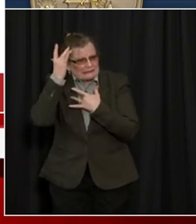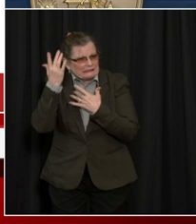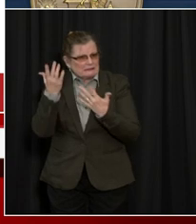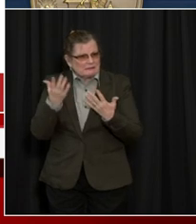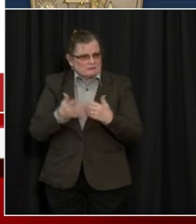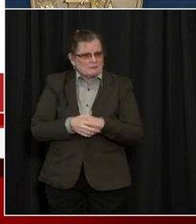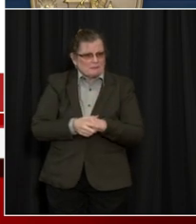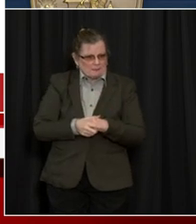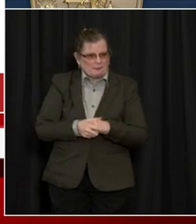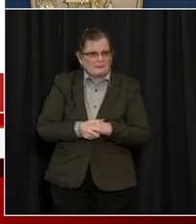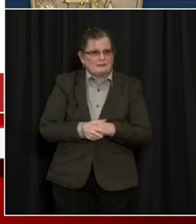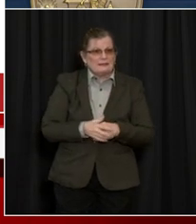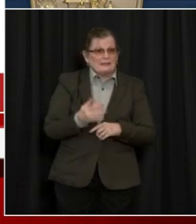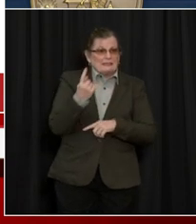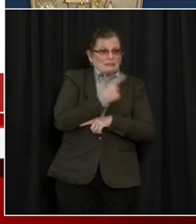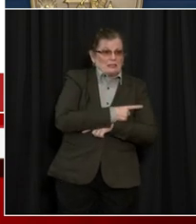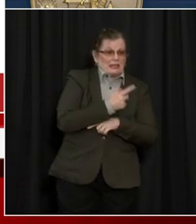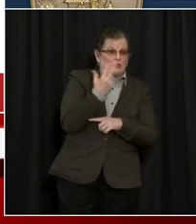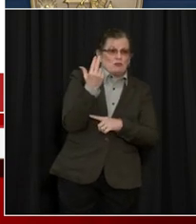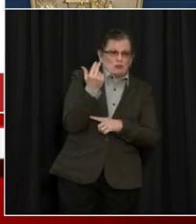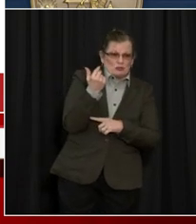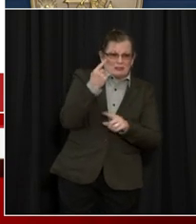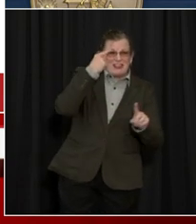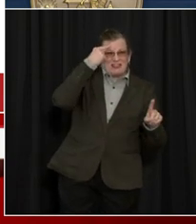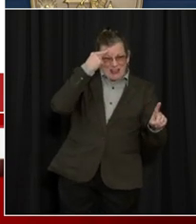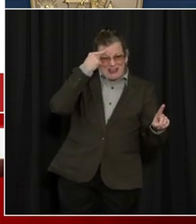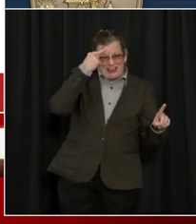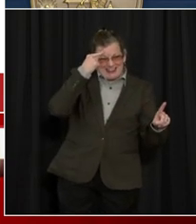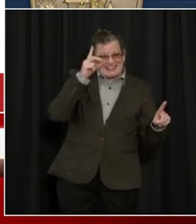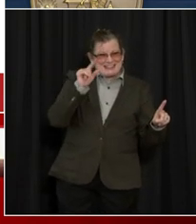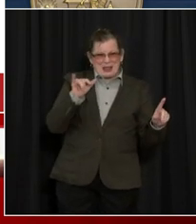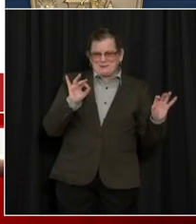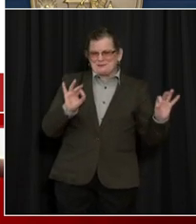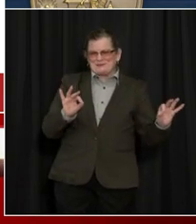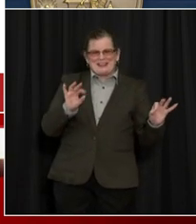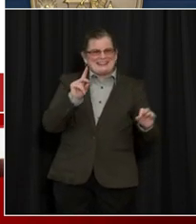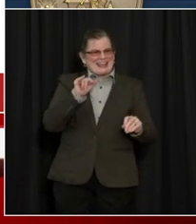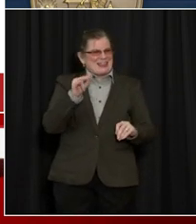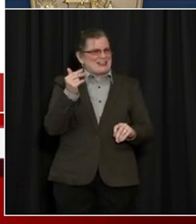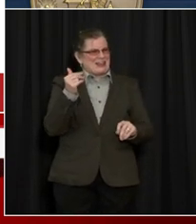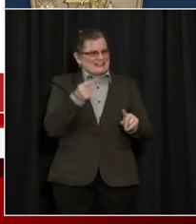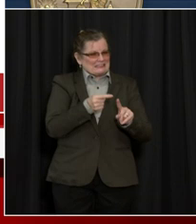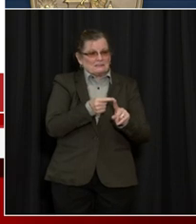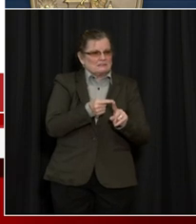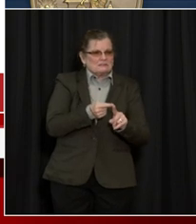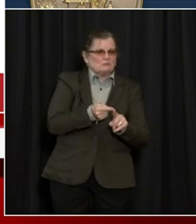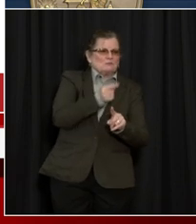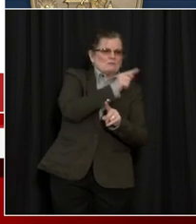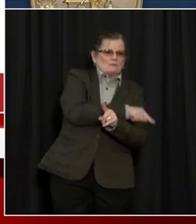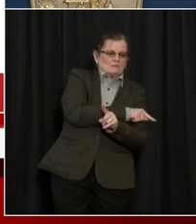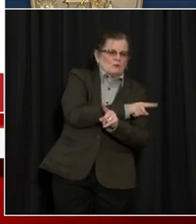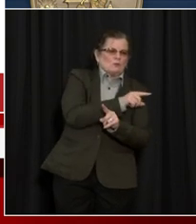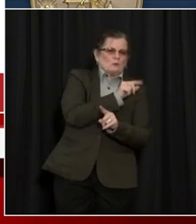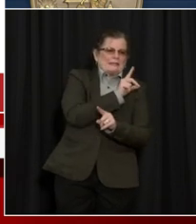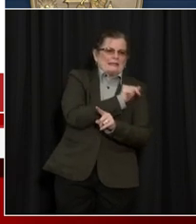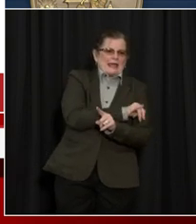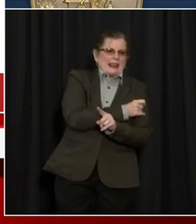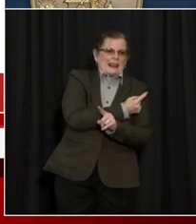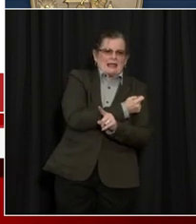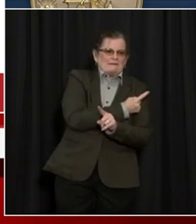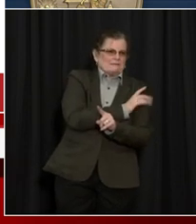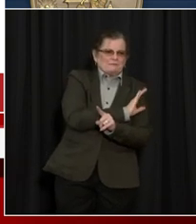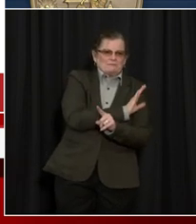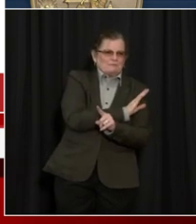on day 13 on Saturday. We were actually on day 11. Since then, we